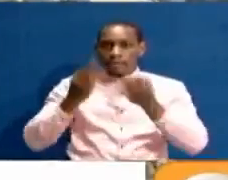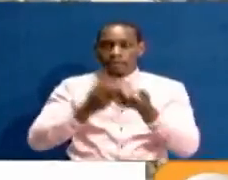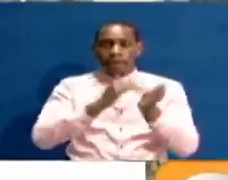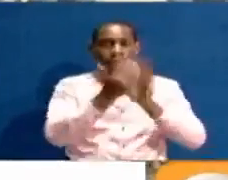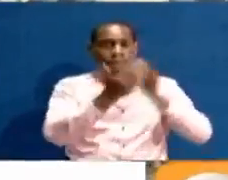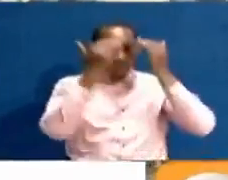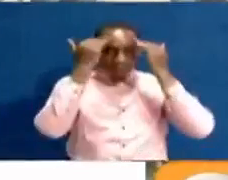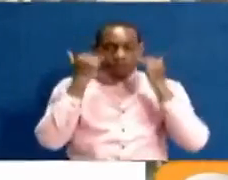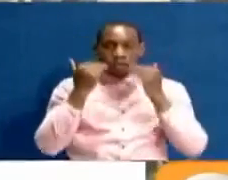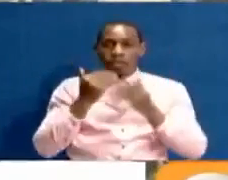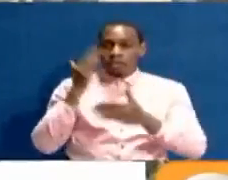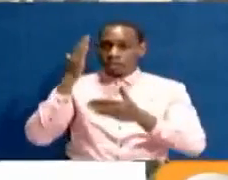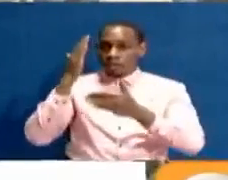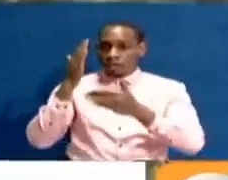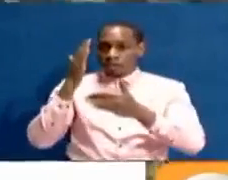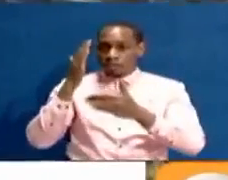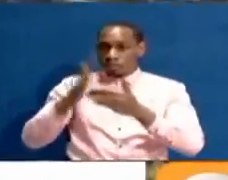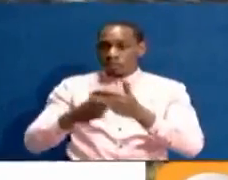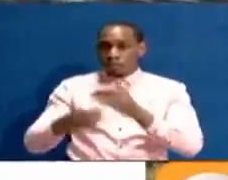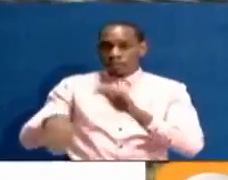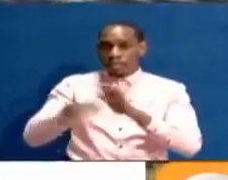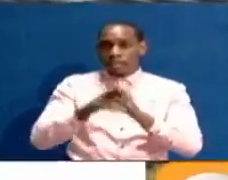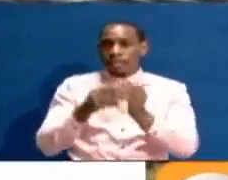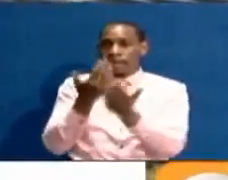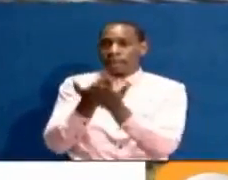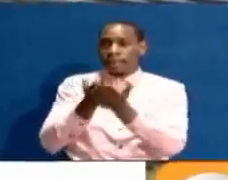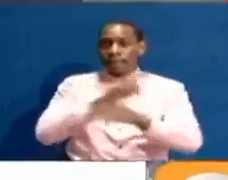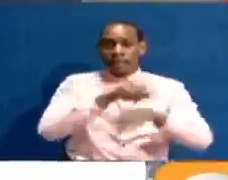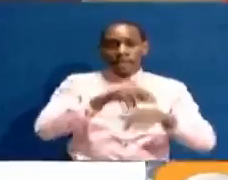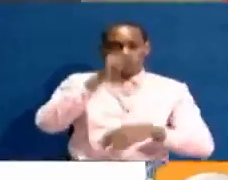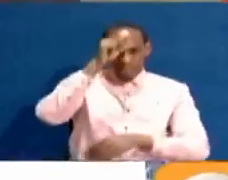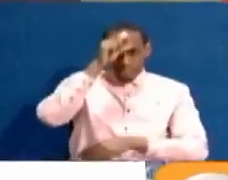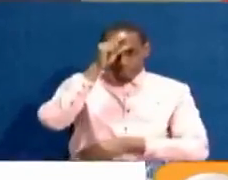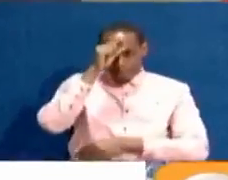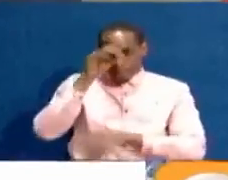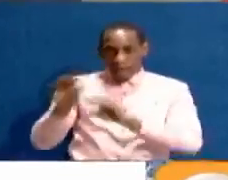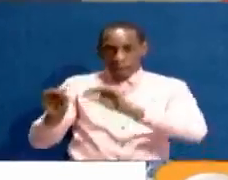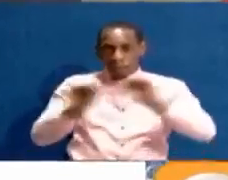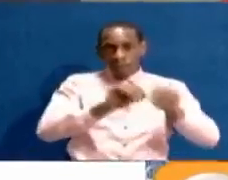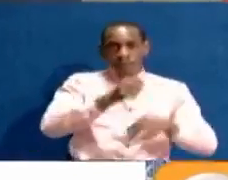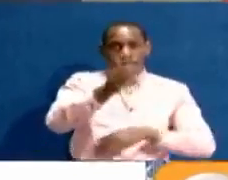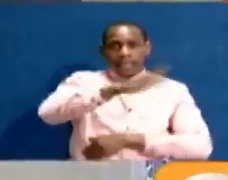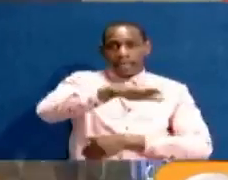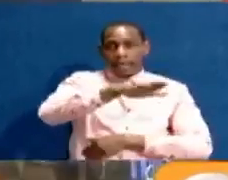court to stop the eviction have appealed to the national government to resettle them elsewhere.